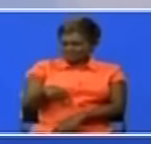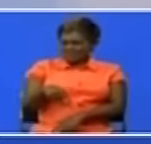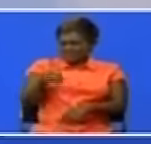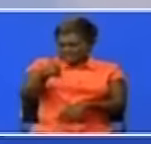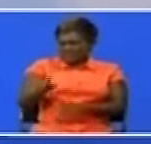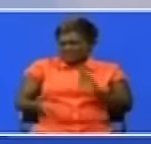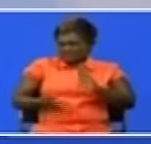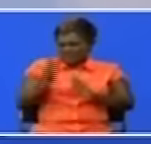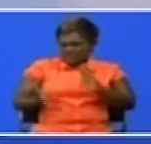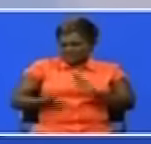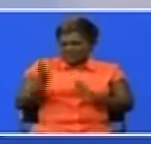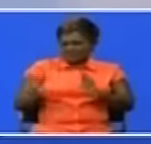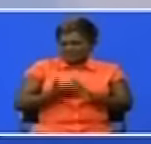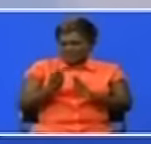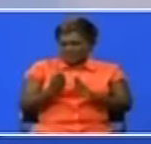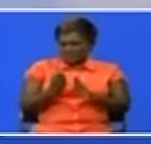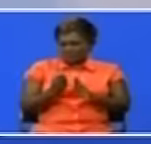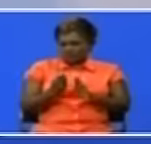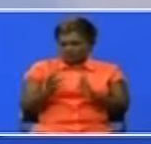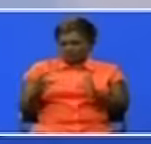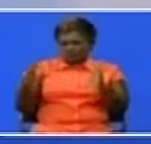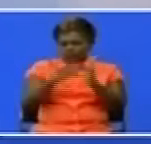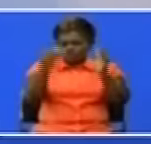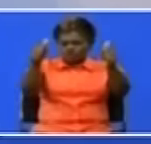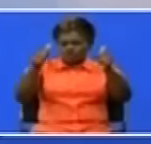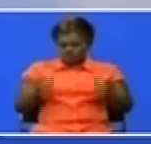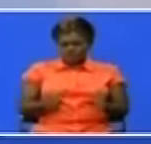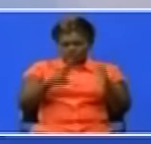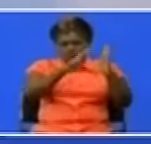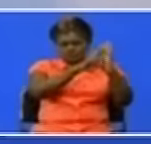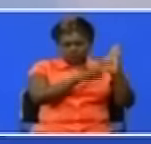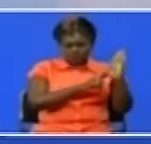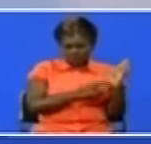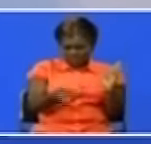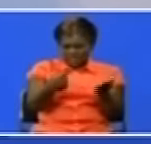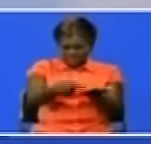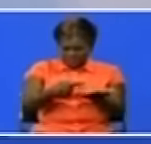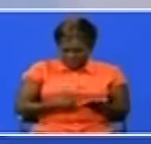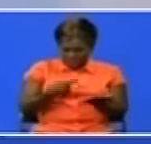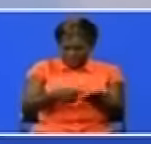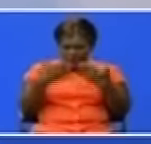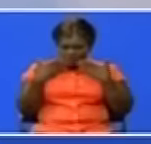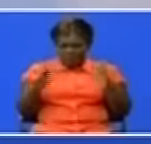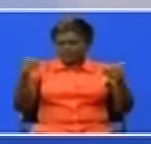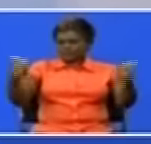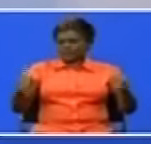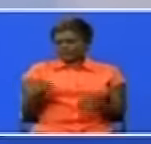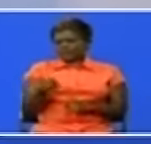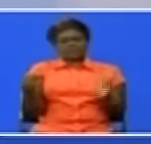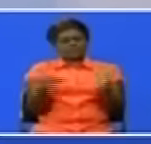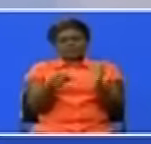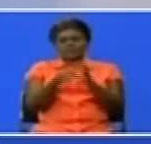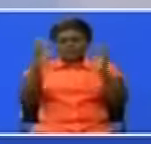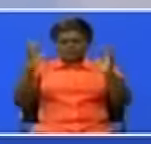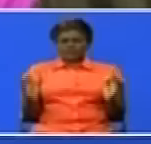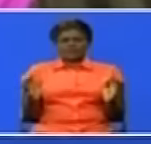rushes to gazette regulations that are still being discussed and have not been exhaustively done, so then it